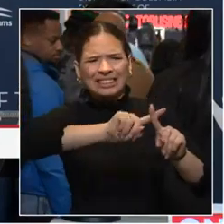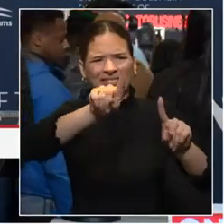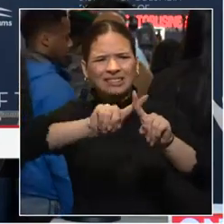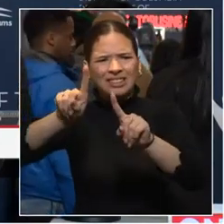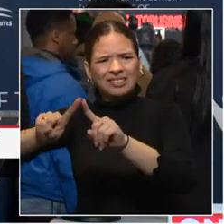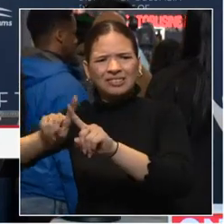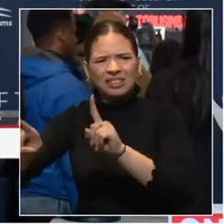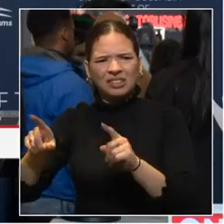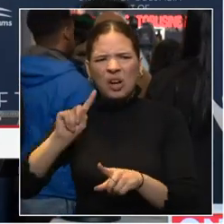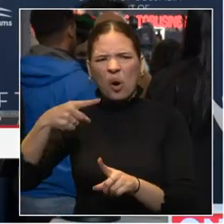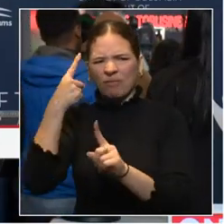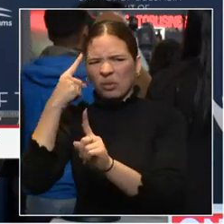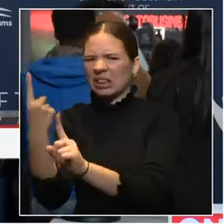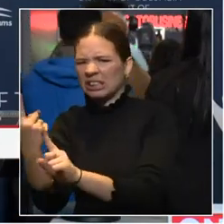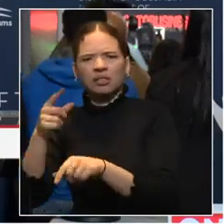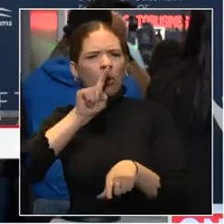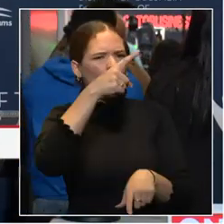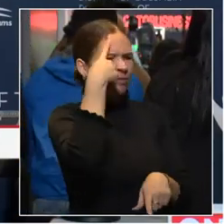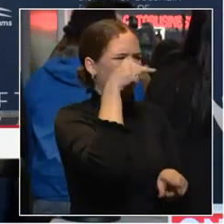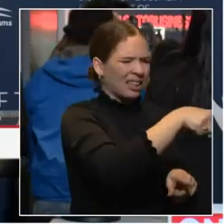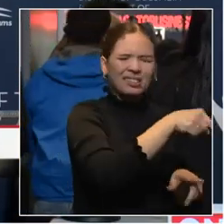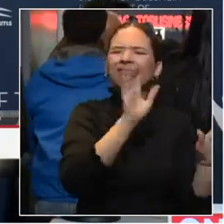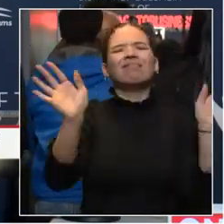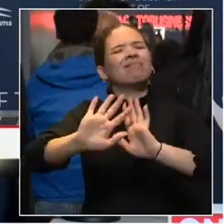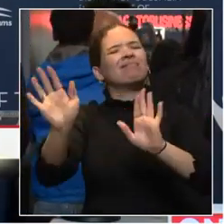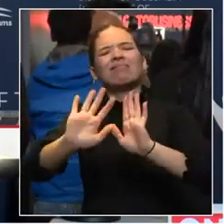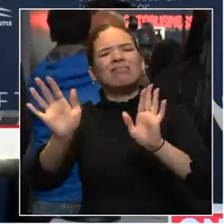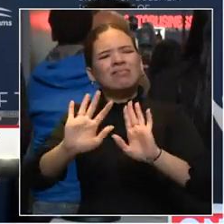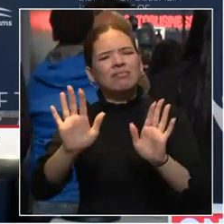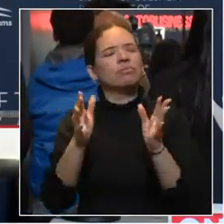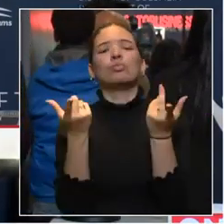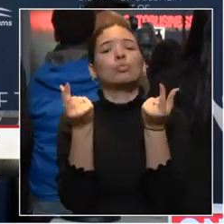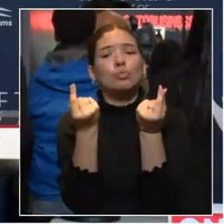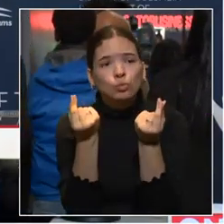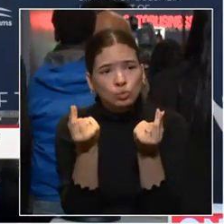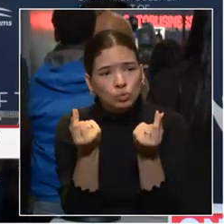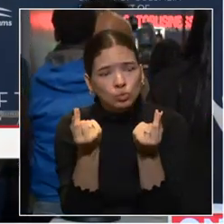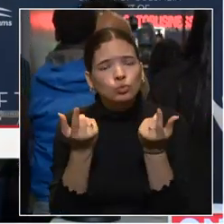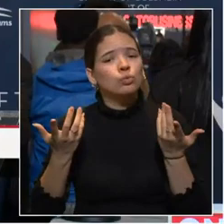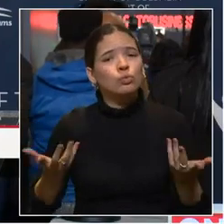do is give every child a job who wants a job.